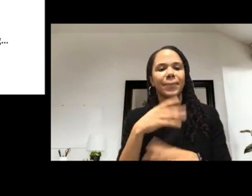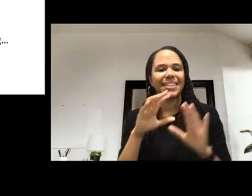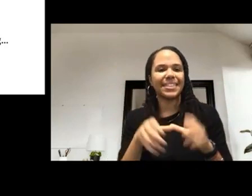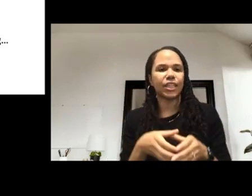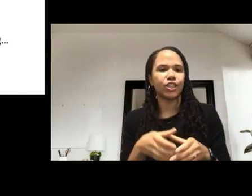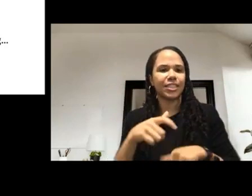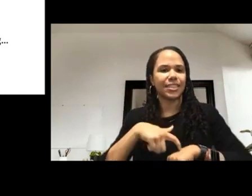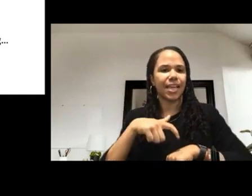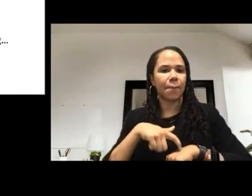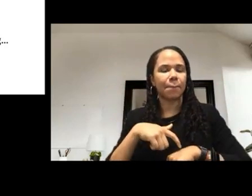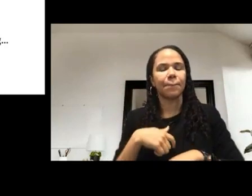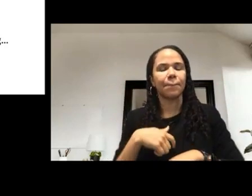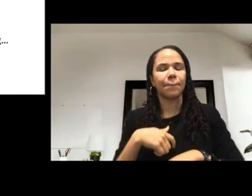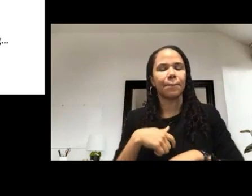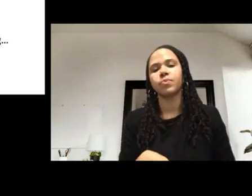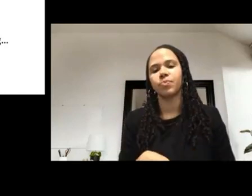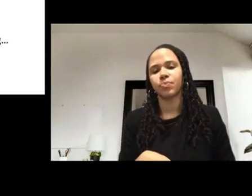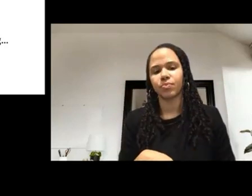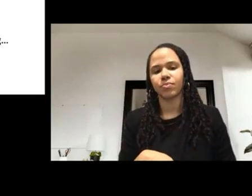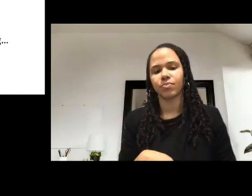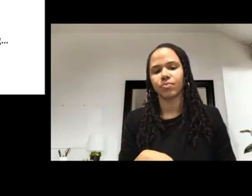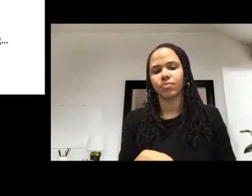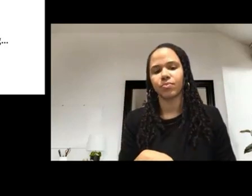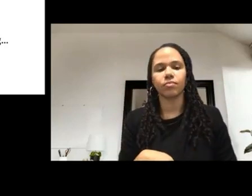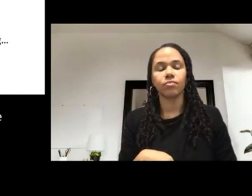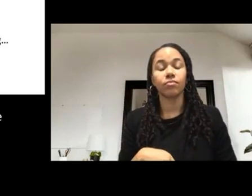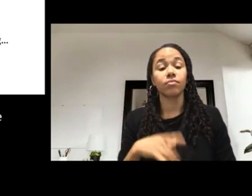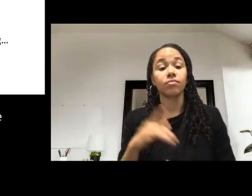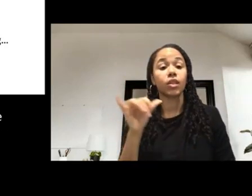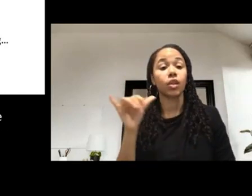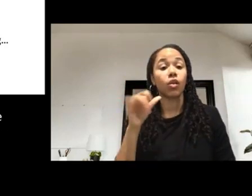worked together. Now, we also noticed that